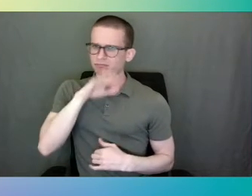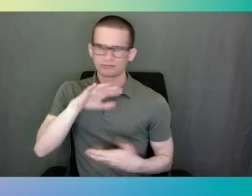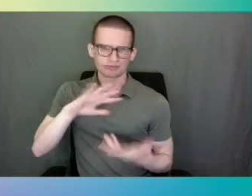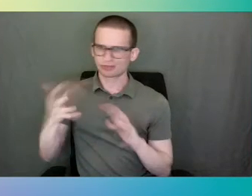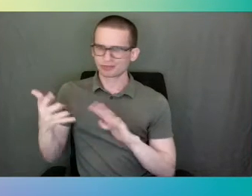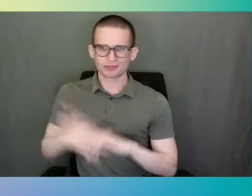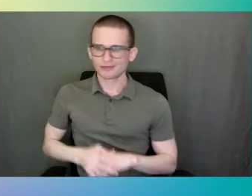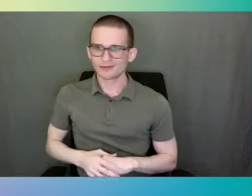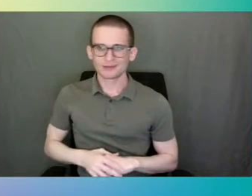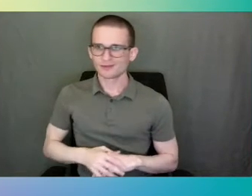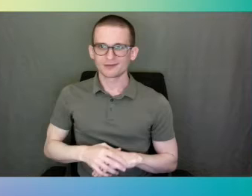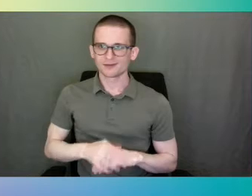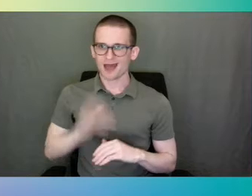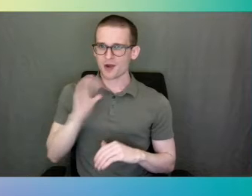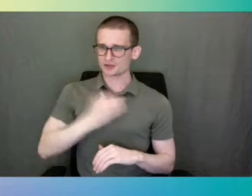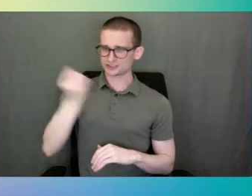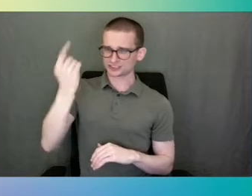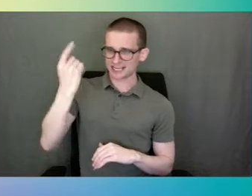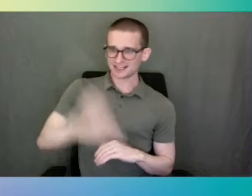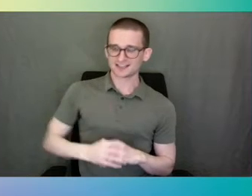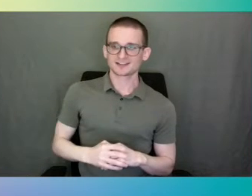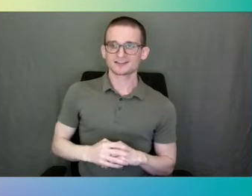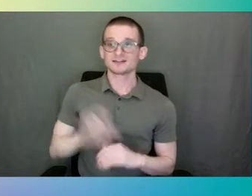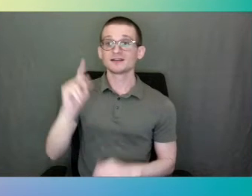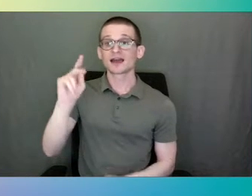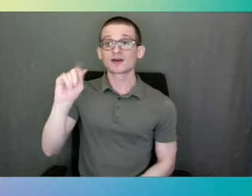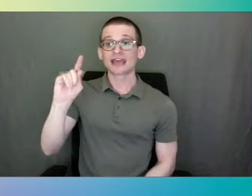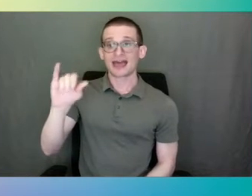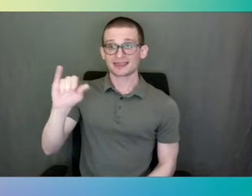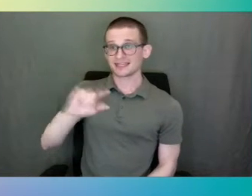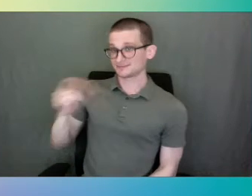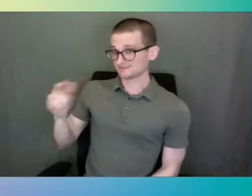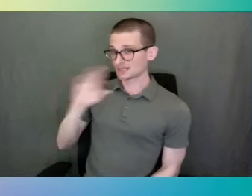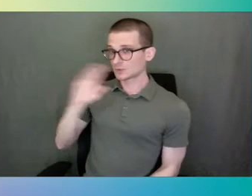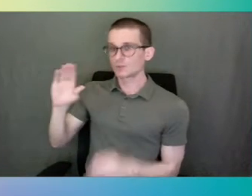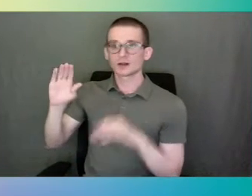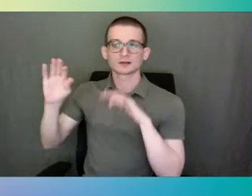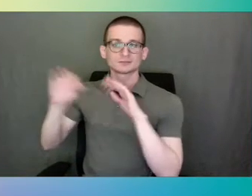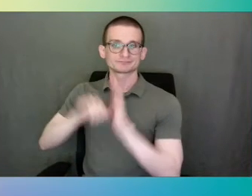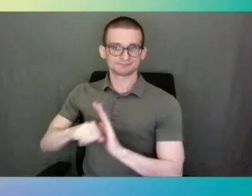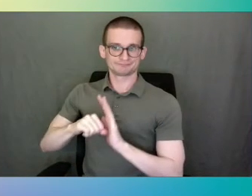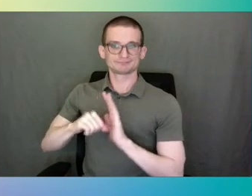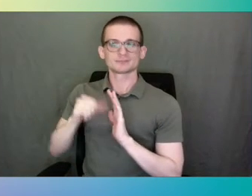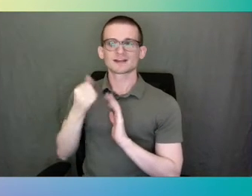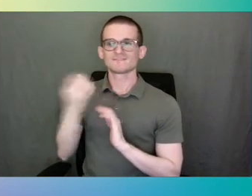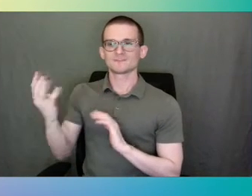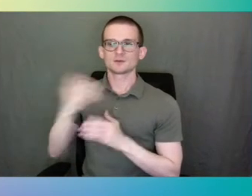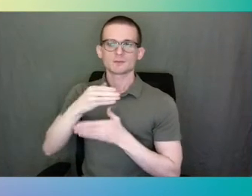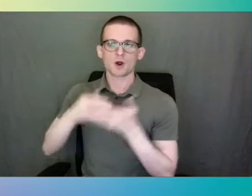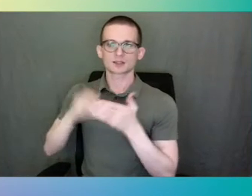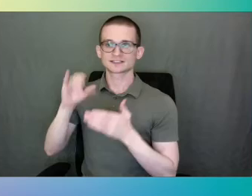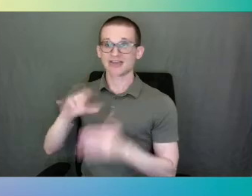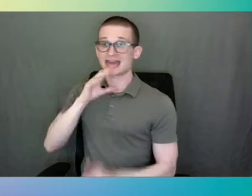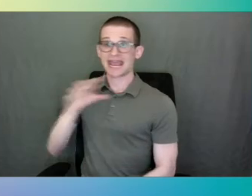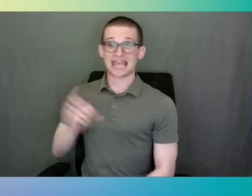ancient text. Now, Kathy is going to highlight some of the elements about the ancient worldview that can